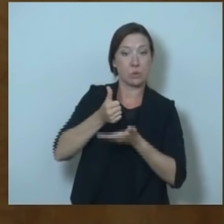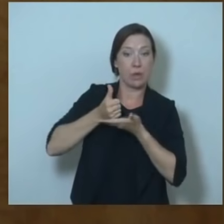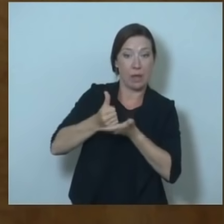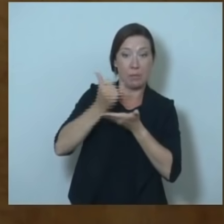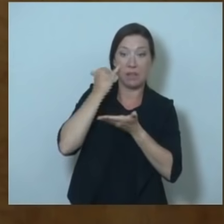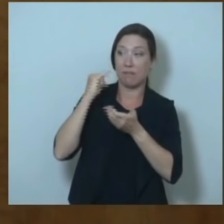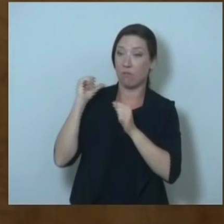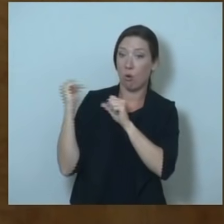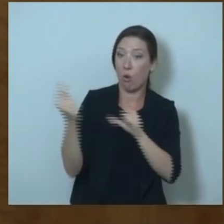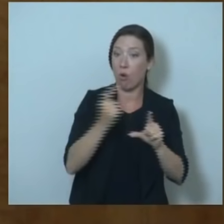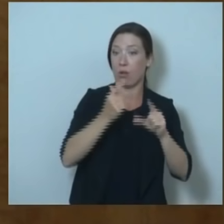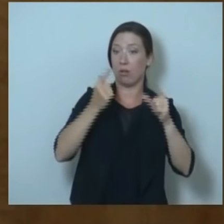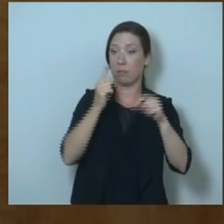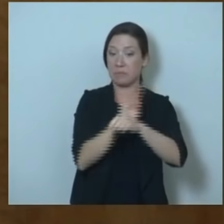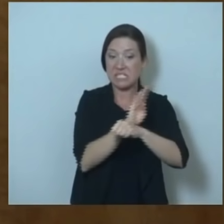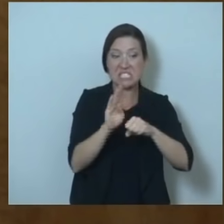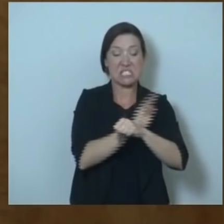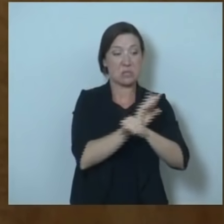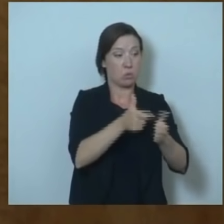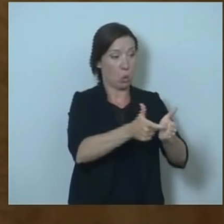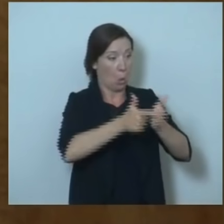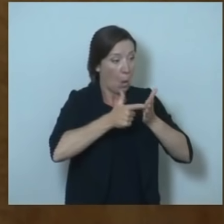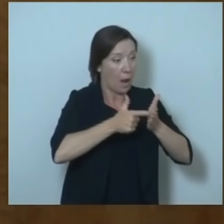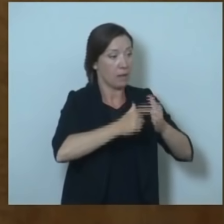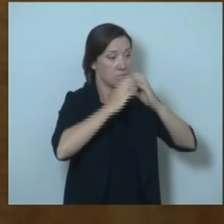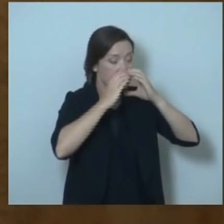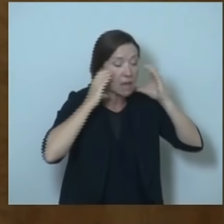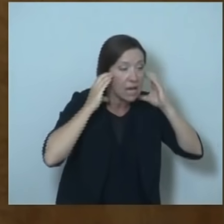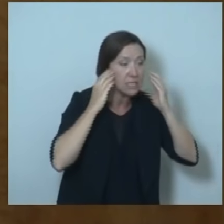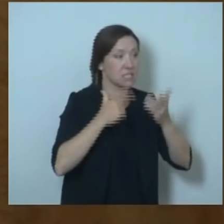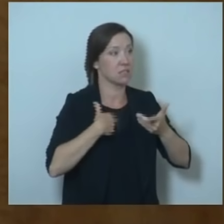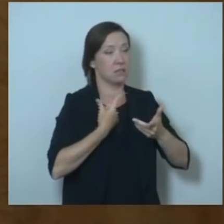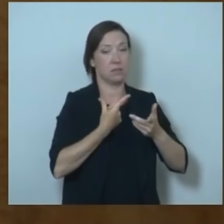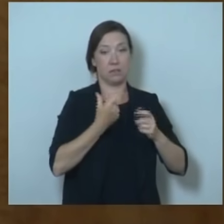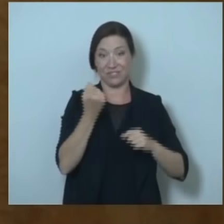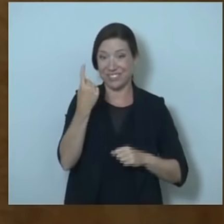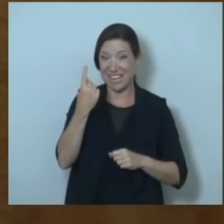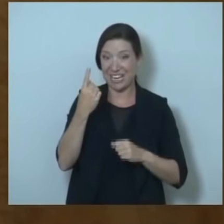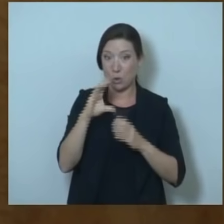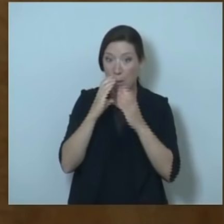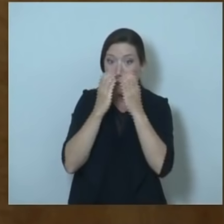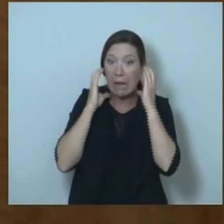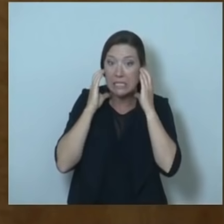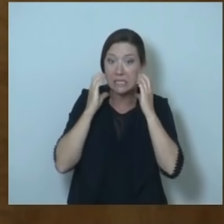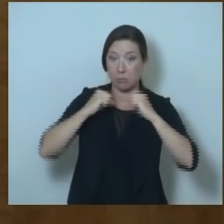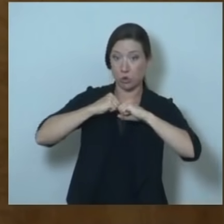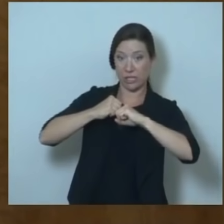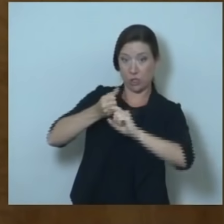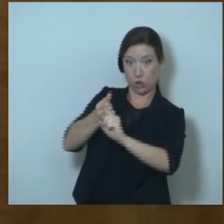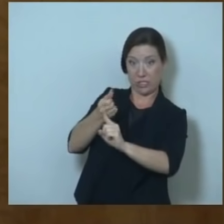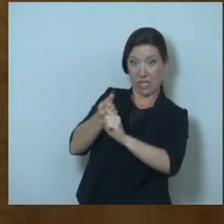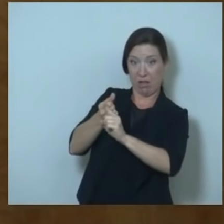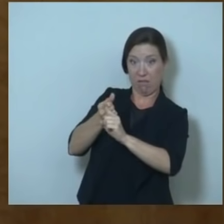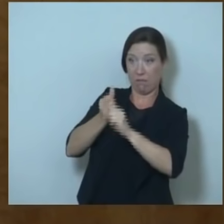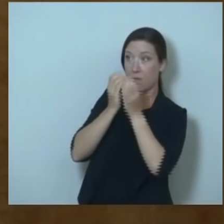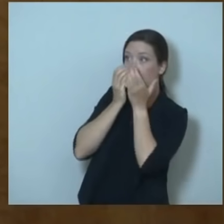of us desire to protect other people, remember the mask is not to protect you, it's to protect the other people from